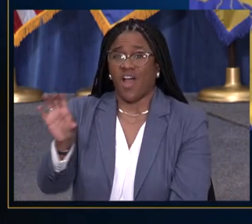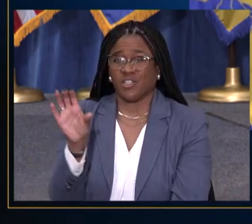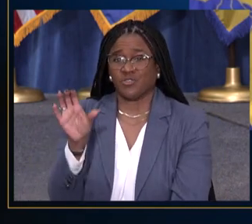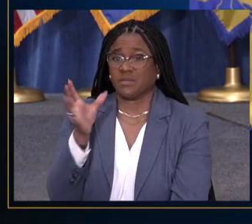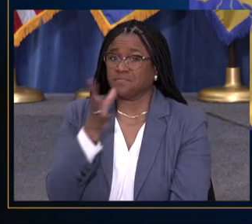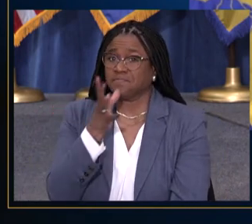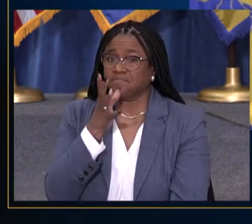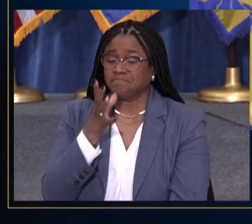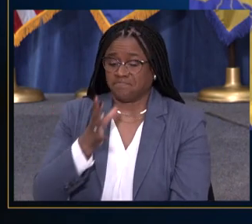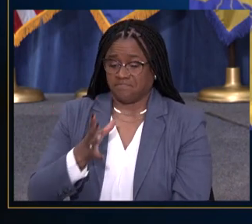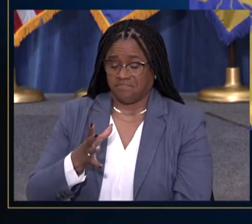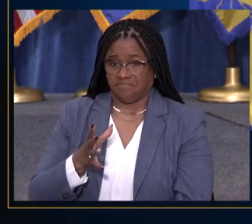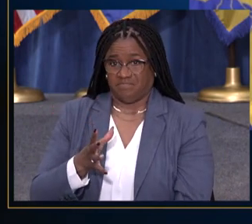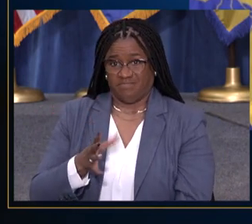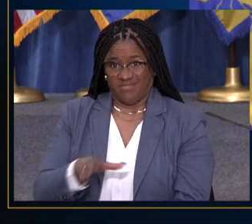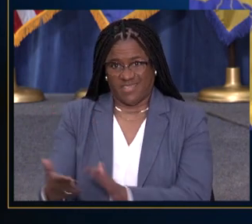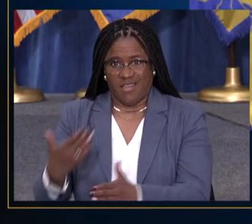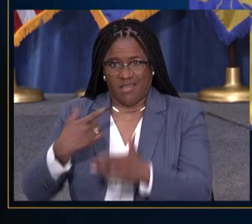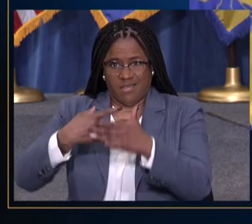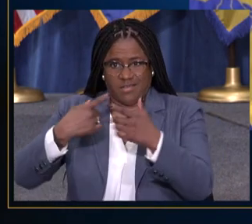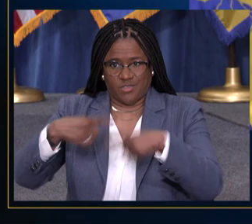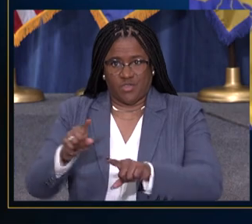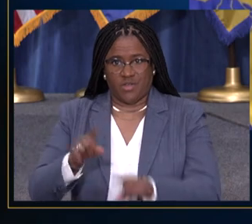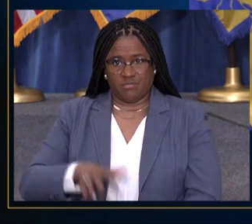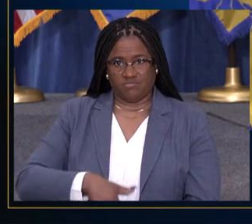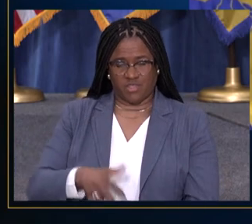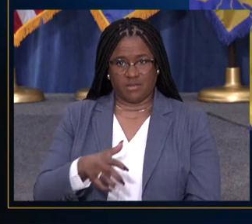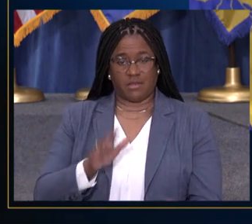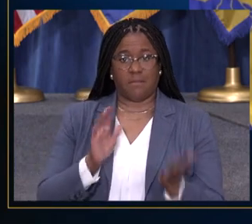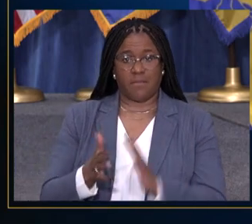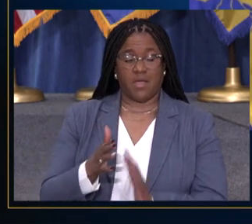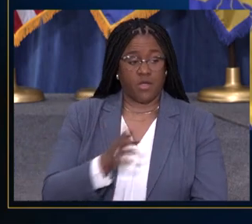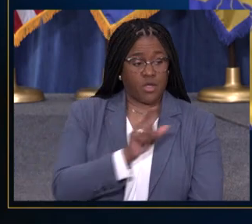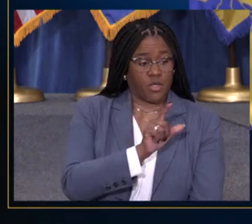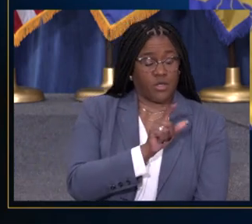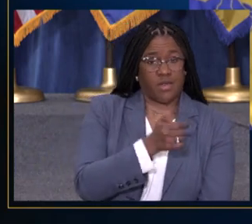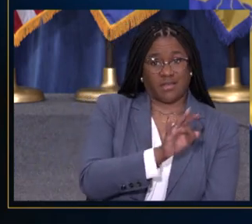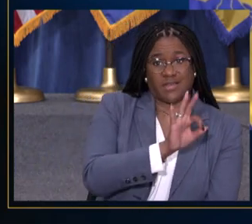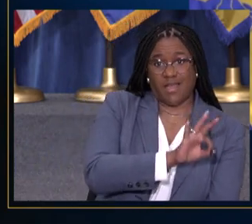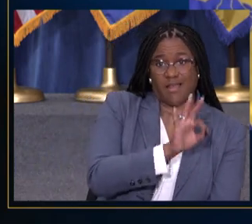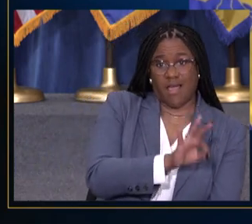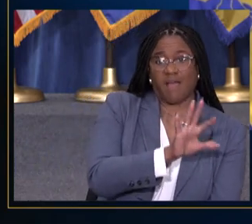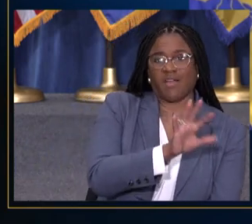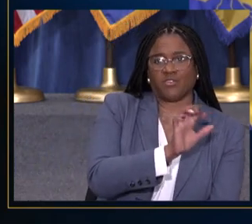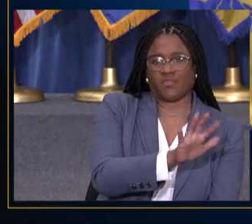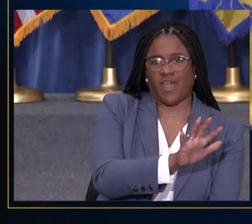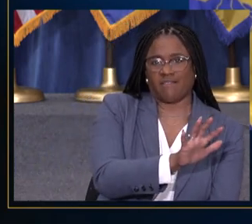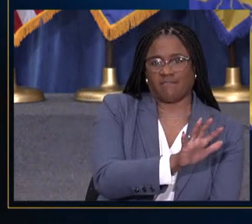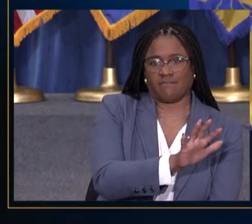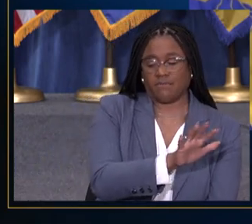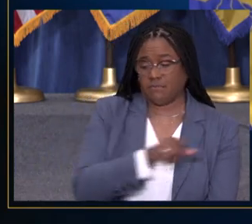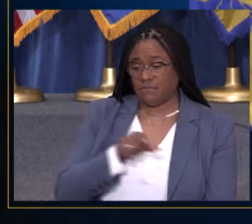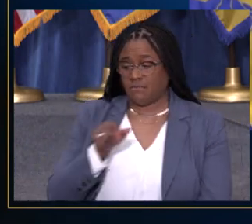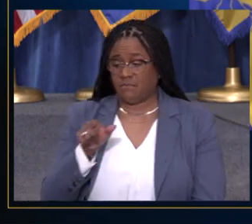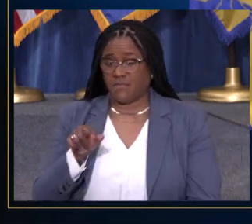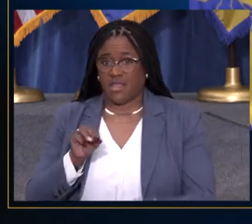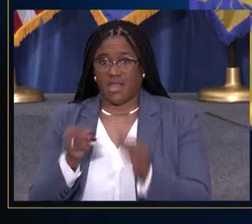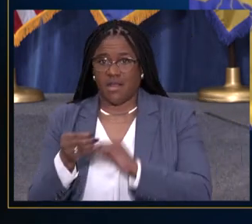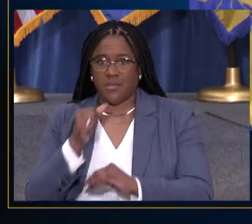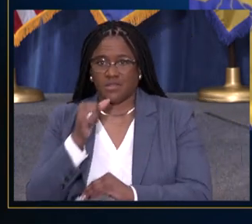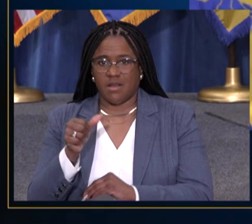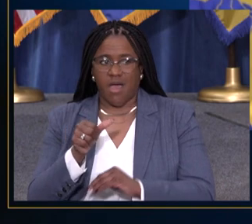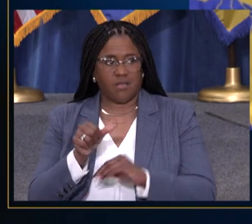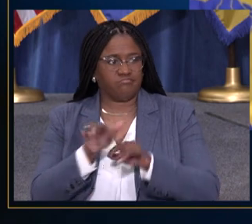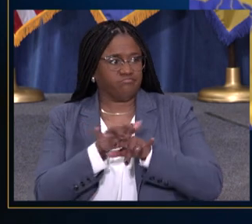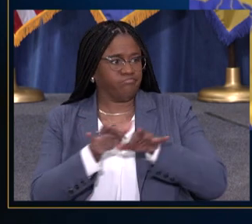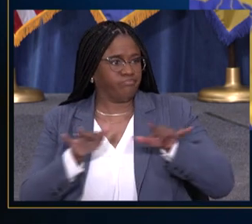maternal deaths that occurred compared to 505 in 1999. And that toll is not equally distributed